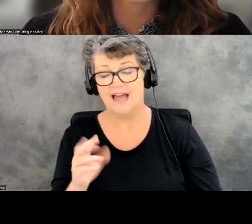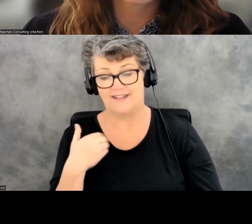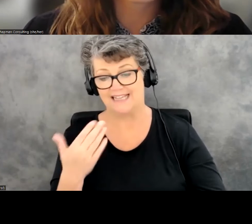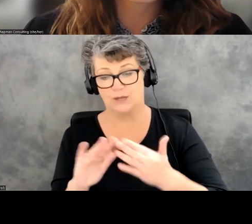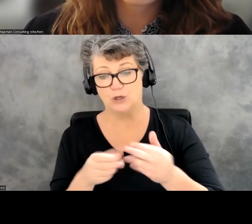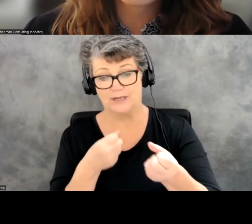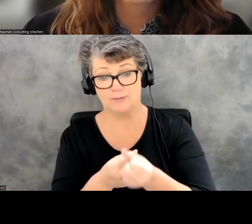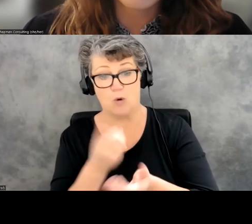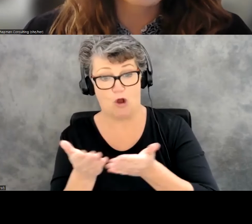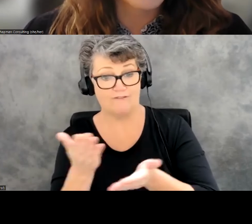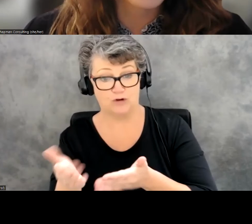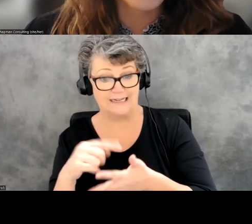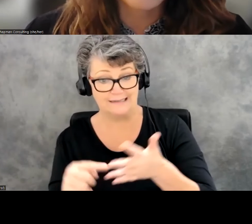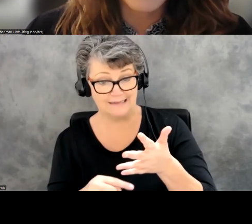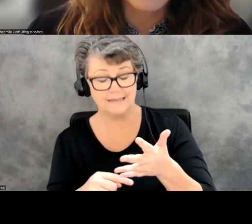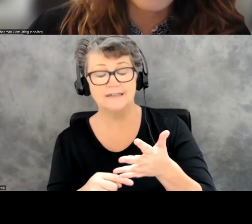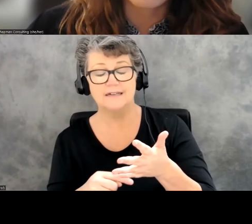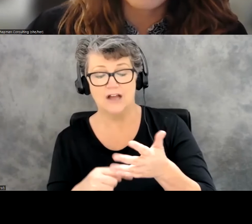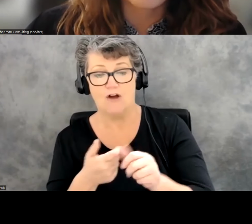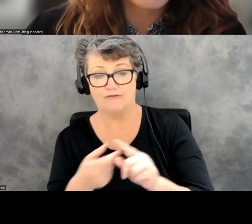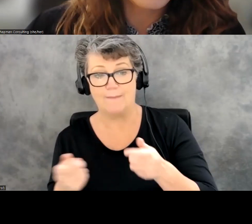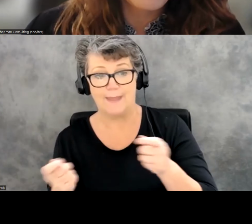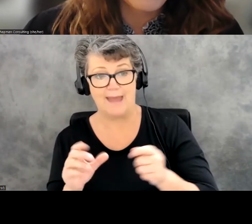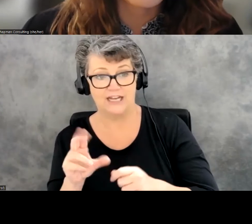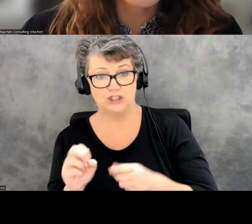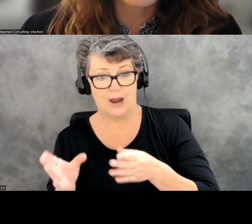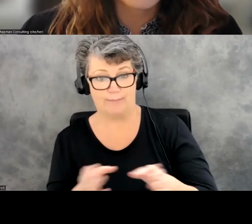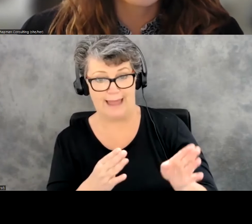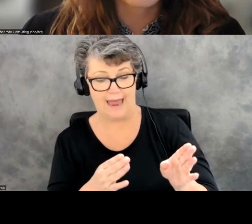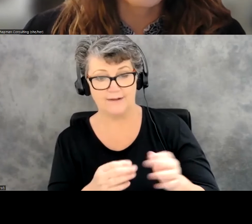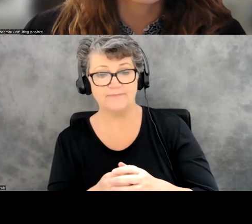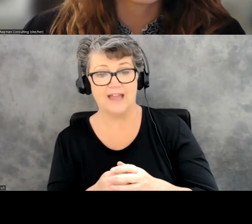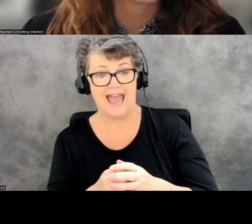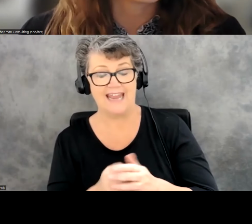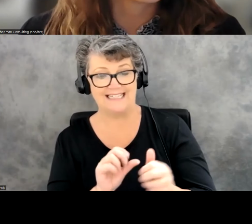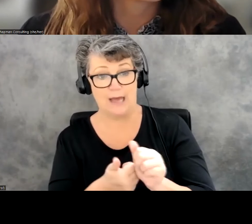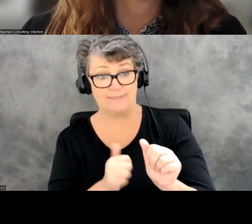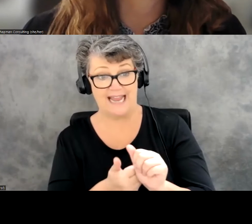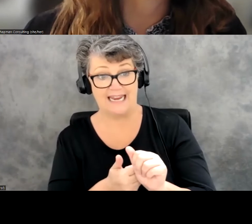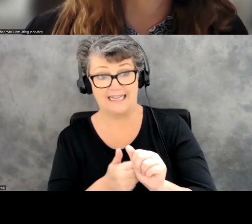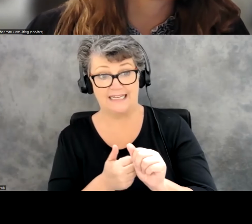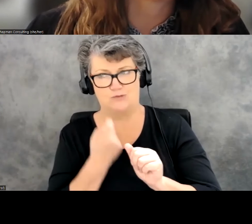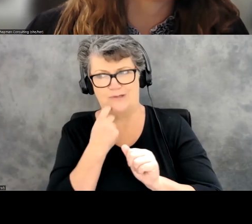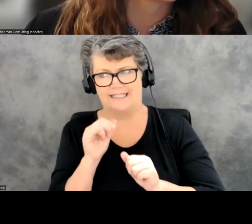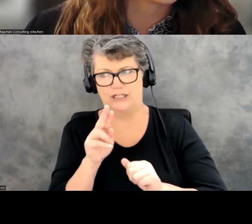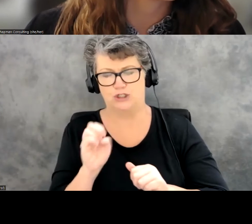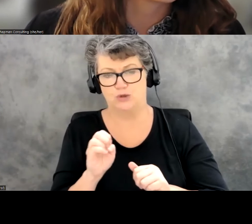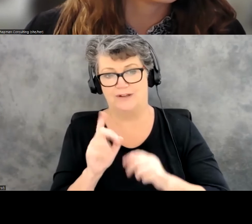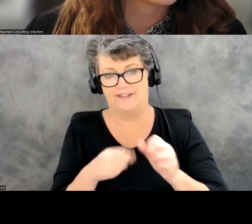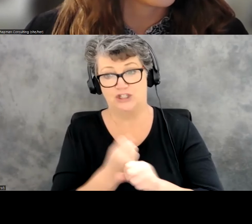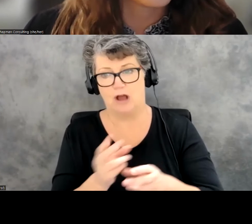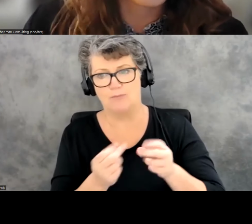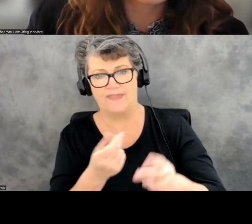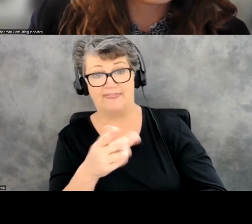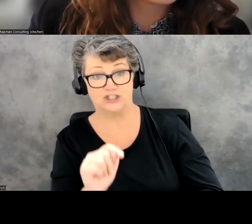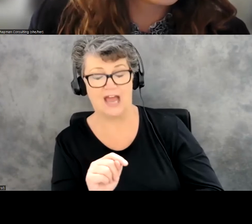support offerings by managed care plan and county, and it's updated as of June of this year. I'm actually going to put that in the chat because I think